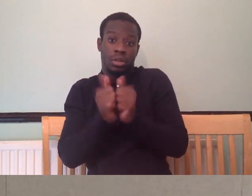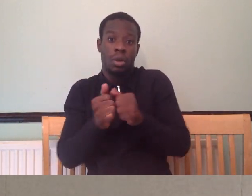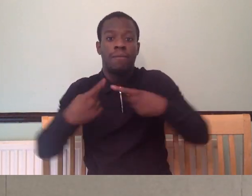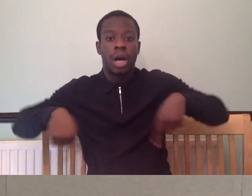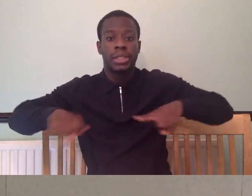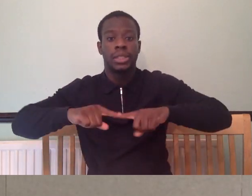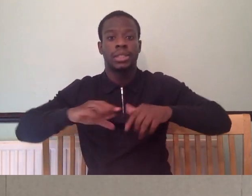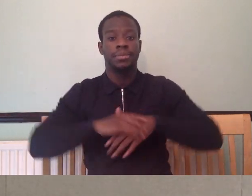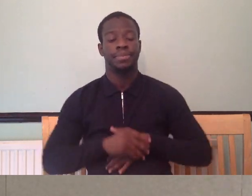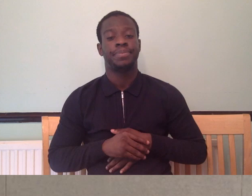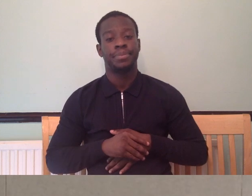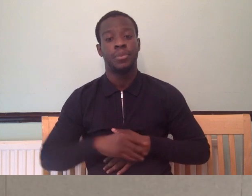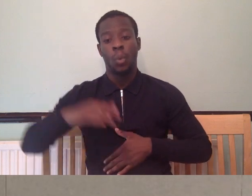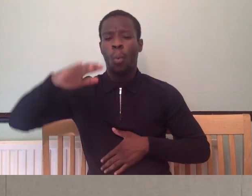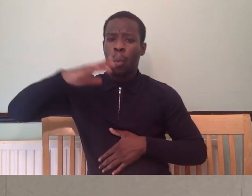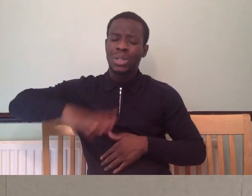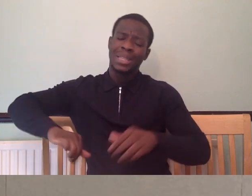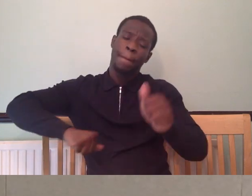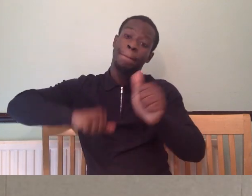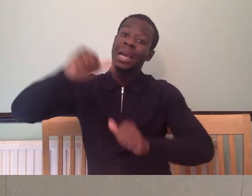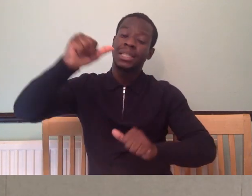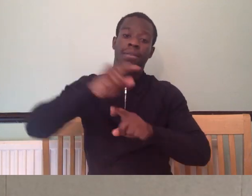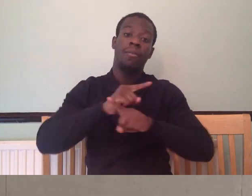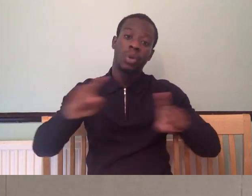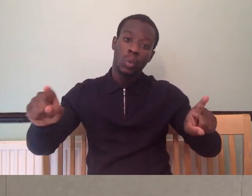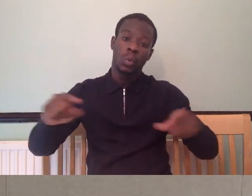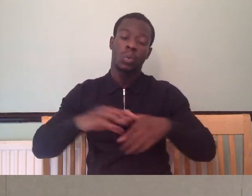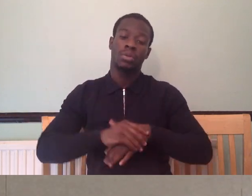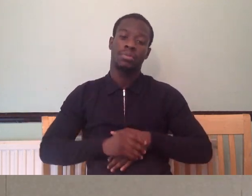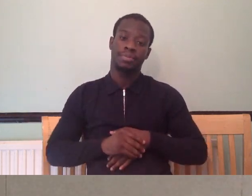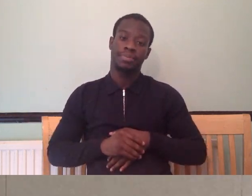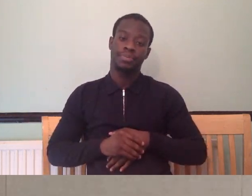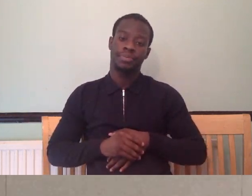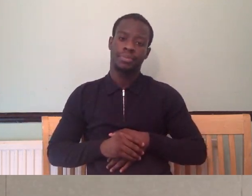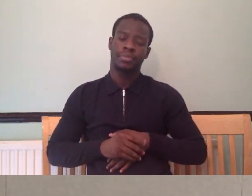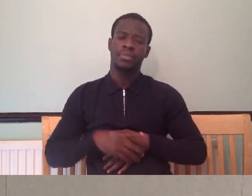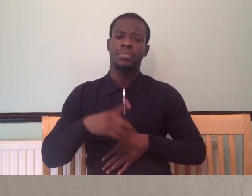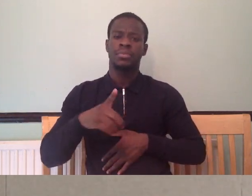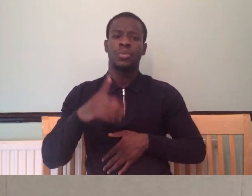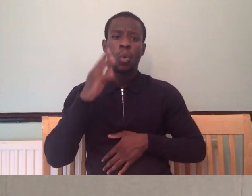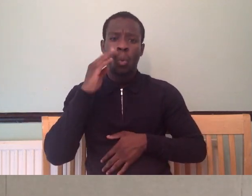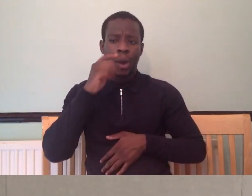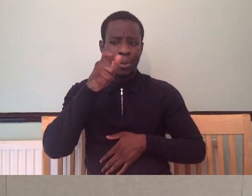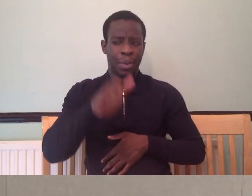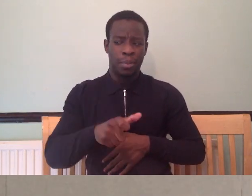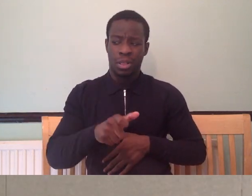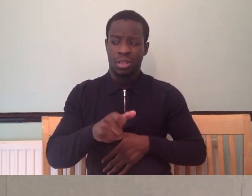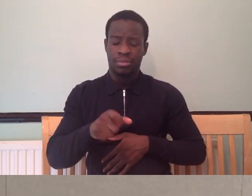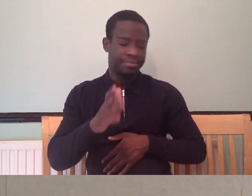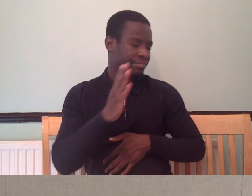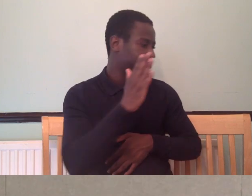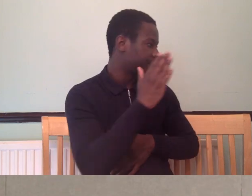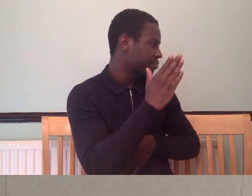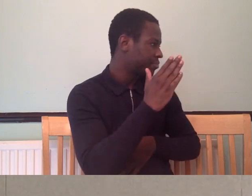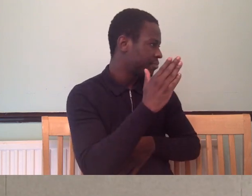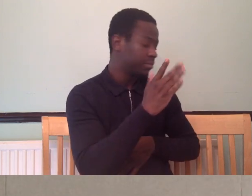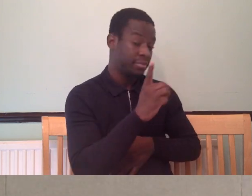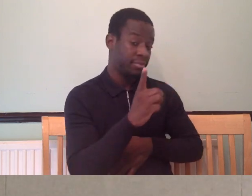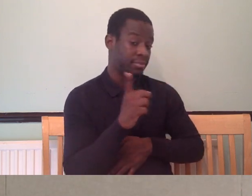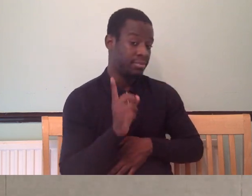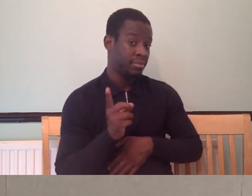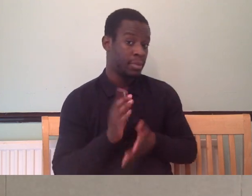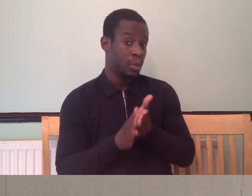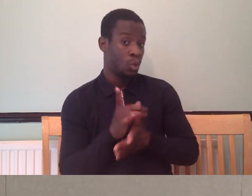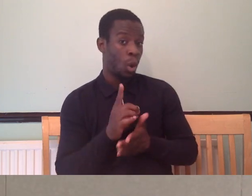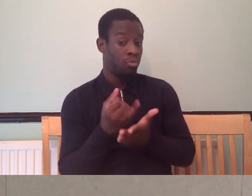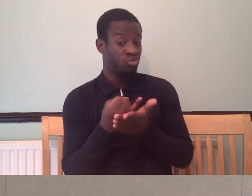us, wanting the best for us. You know, when folks turn their back to us, they